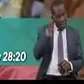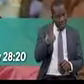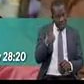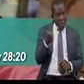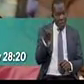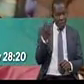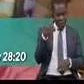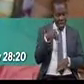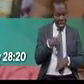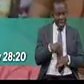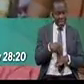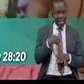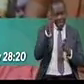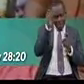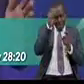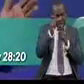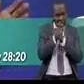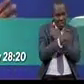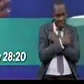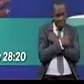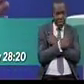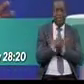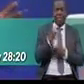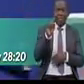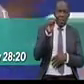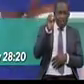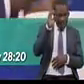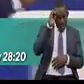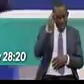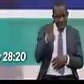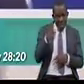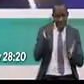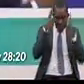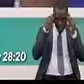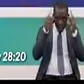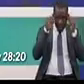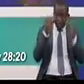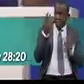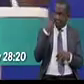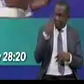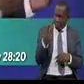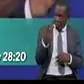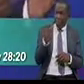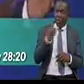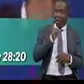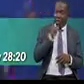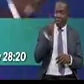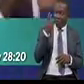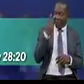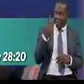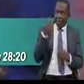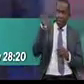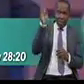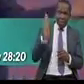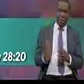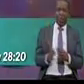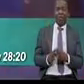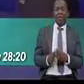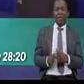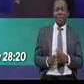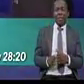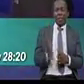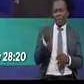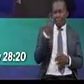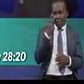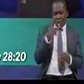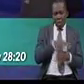the invisible God. He saw those magicians that are going to perform and replicate and reproduce the miracle that